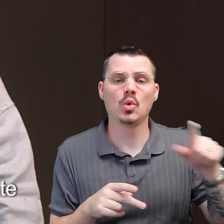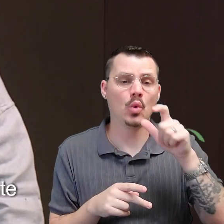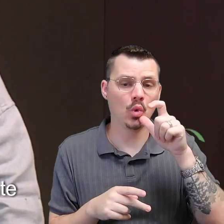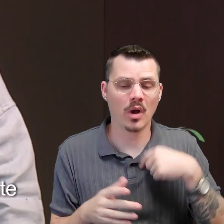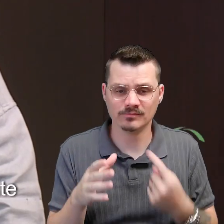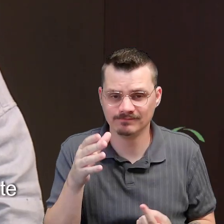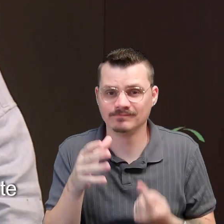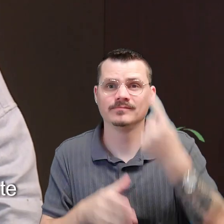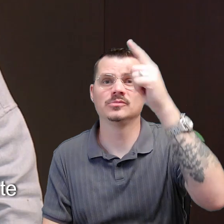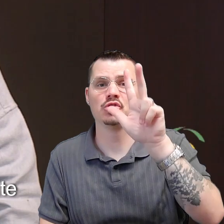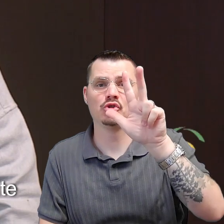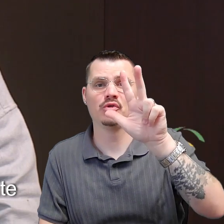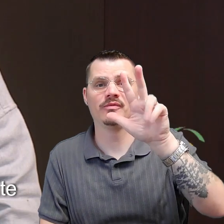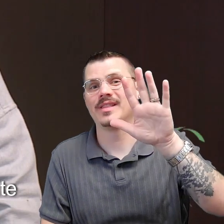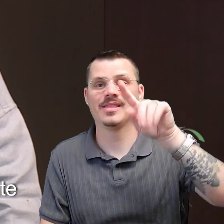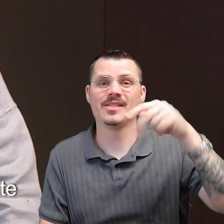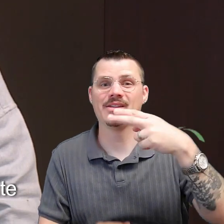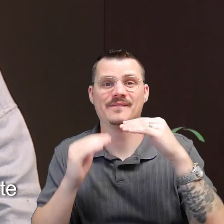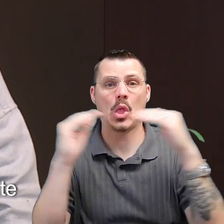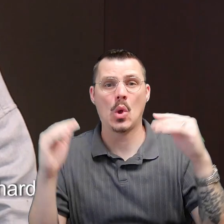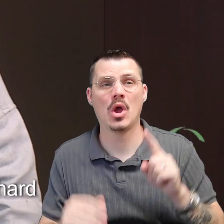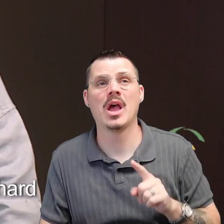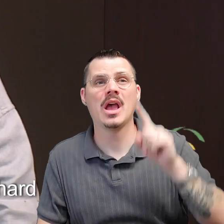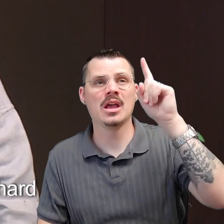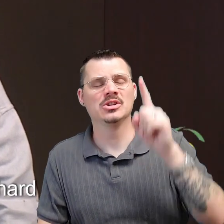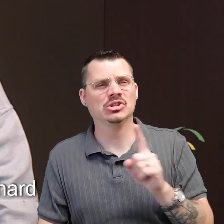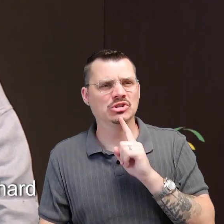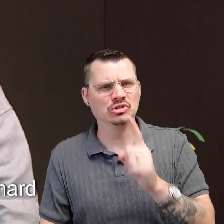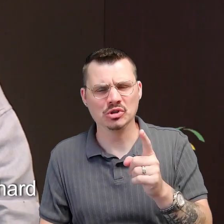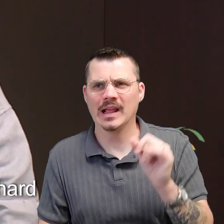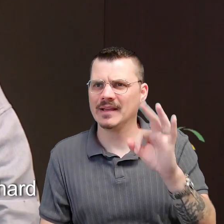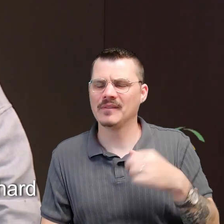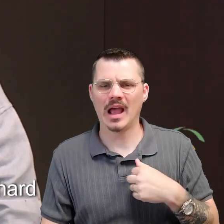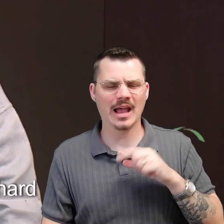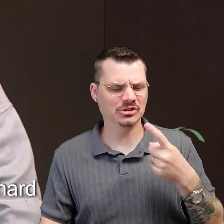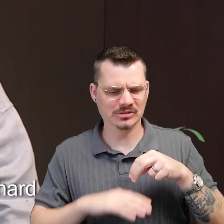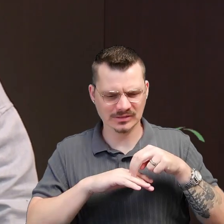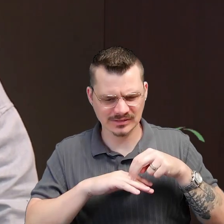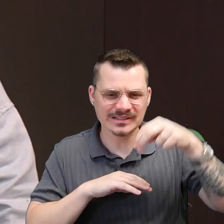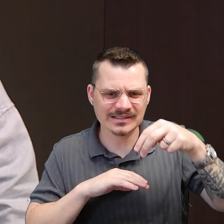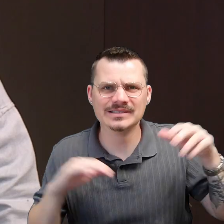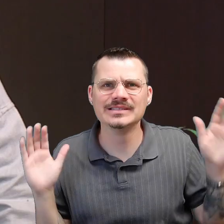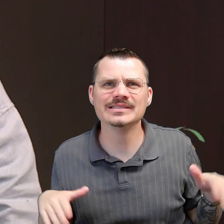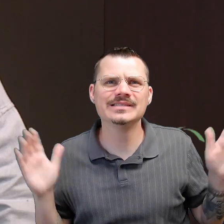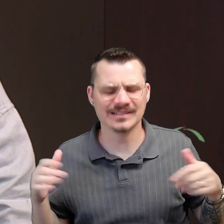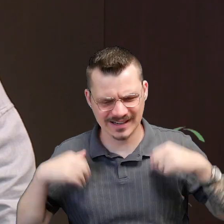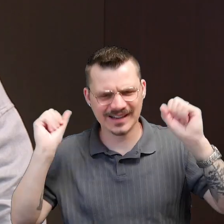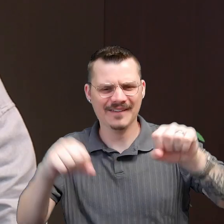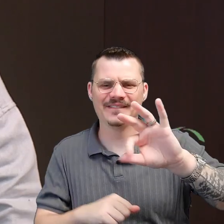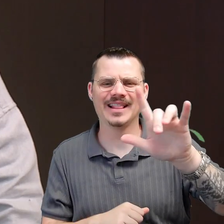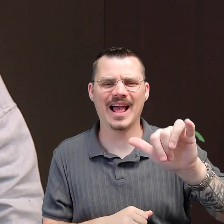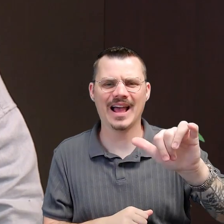that go to the 35th floor and are quite sure that if they just wave their arms hard enough, they can